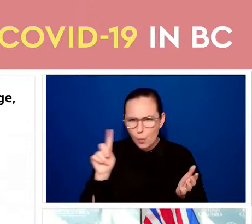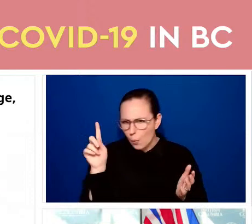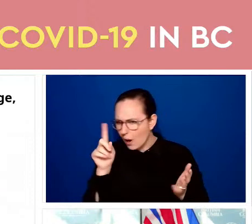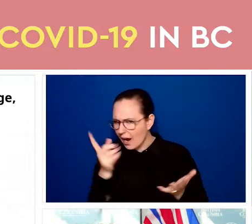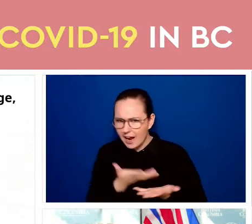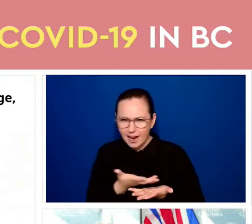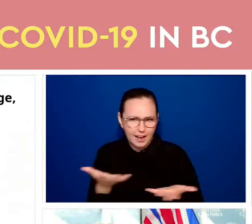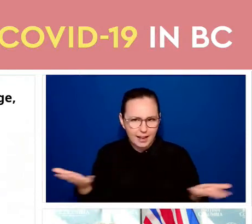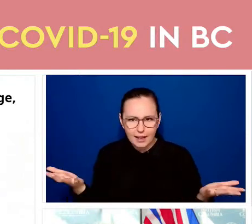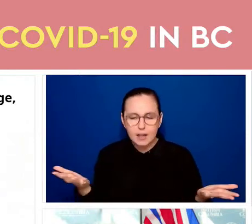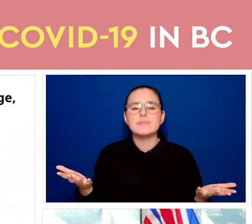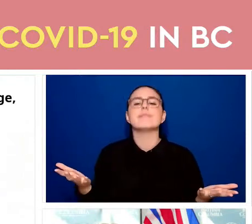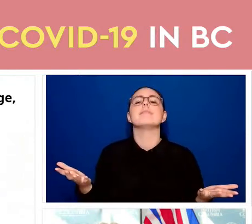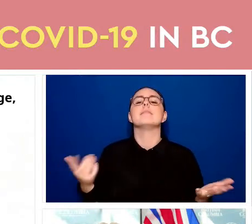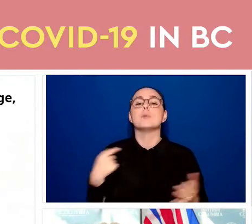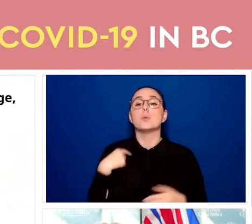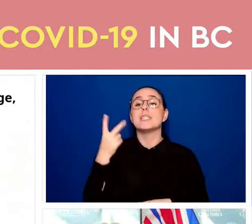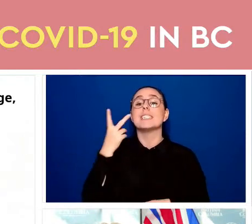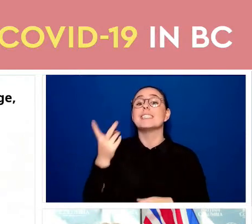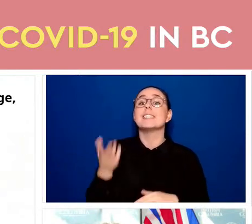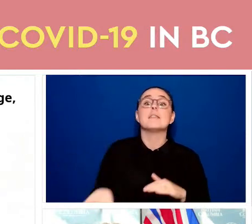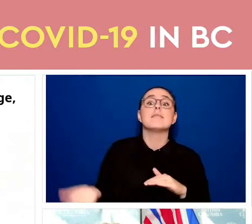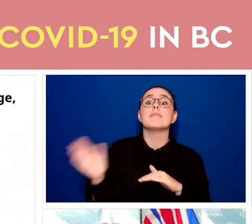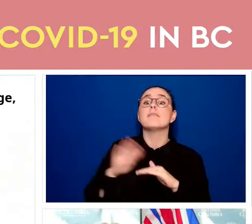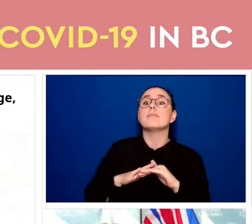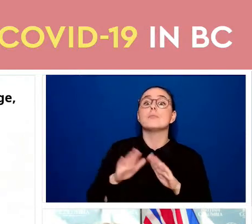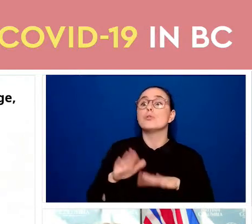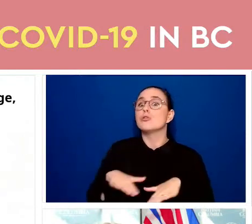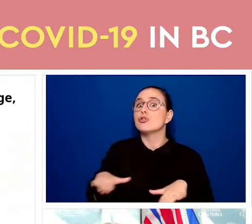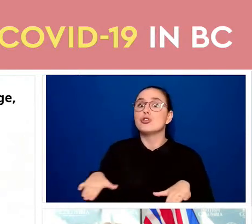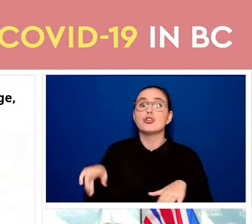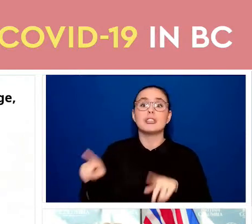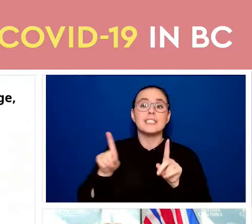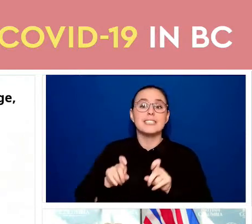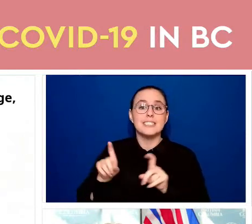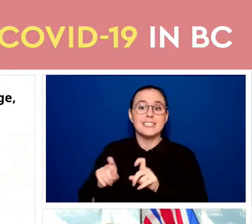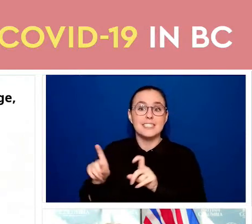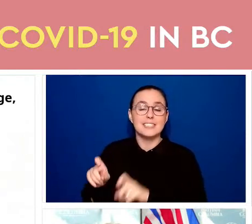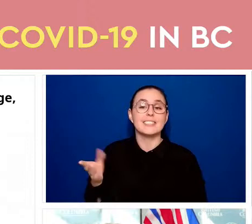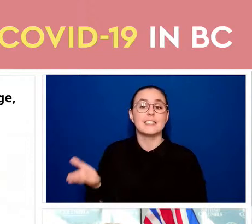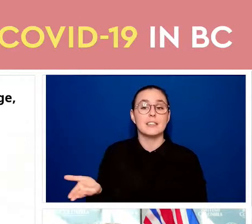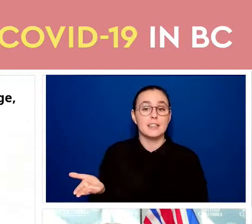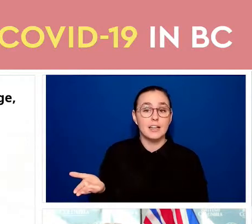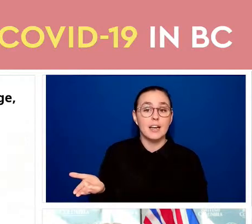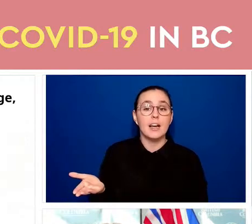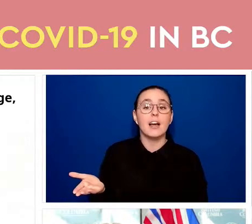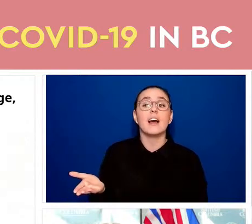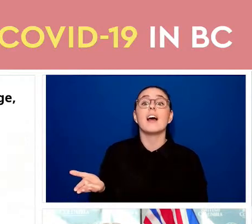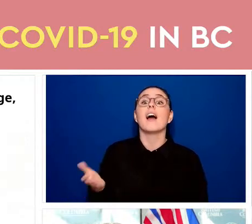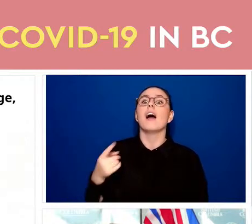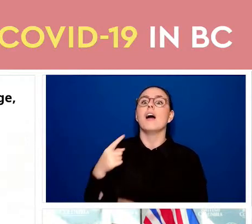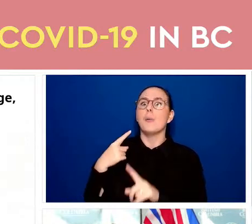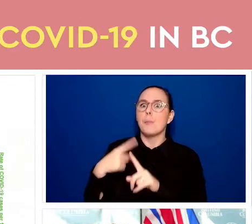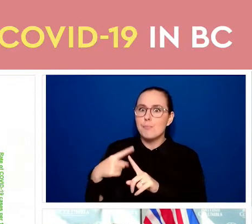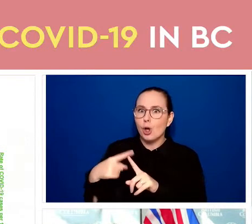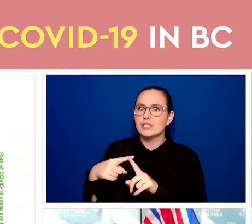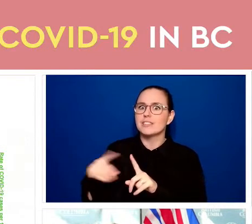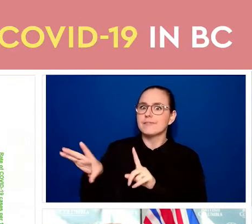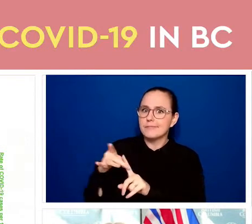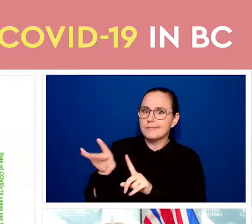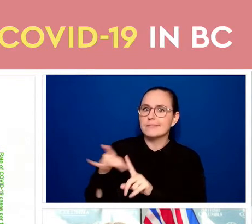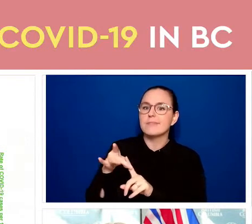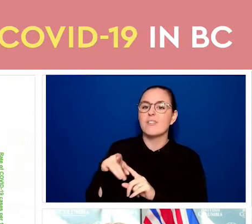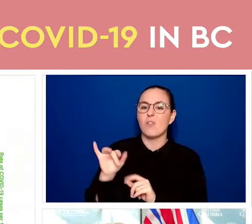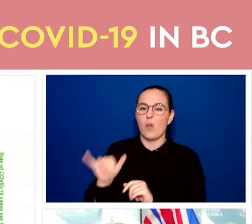the dramatic increase in numbers of children being tested and the test positivity rates that we're seeing in the different age groups.